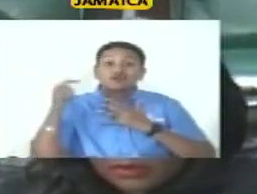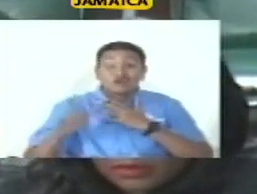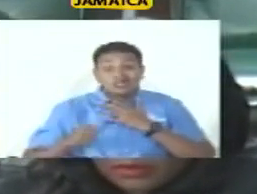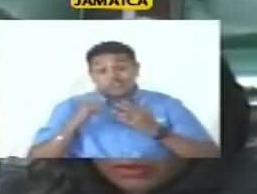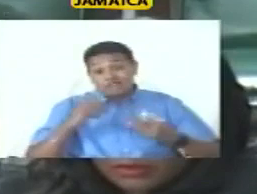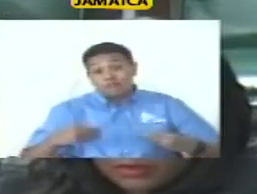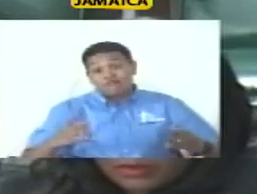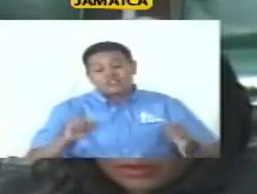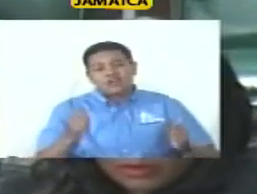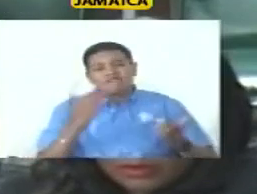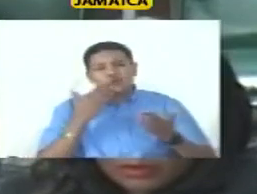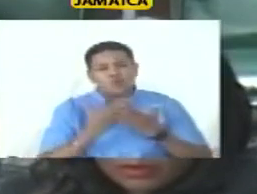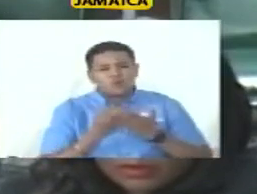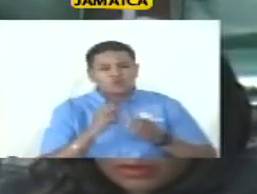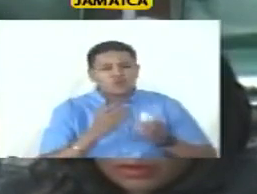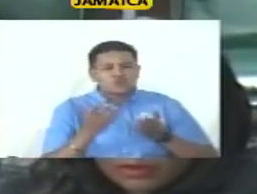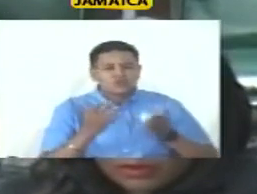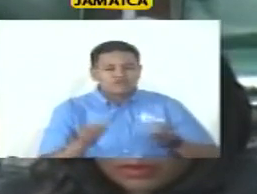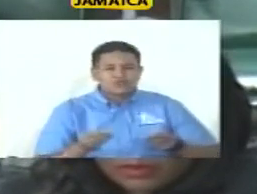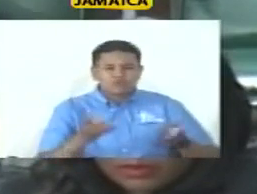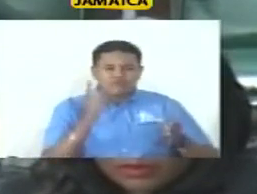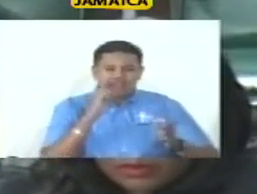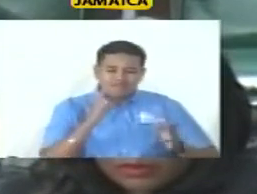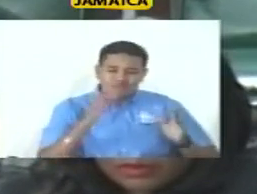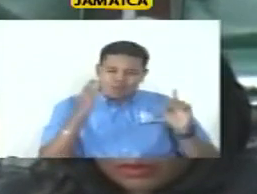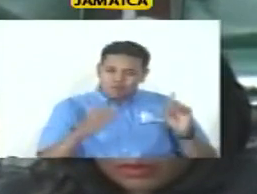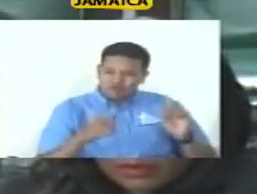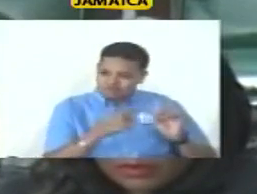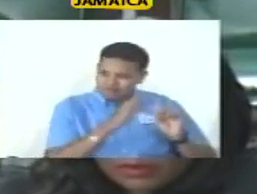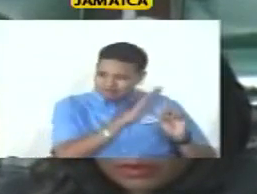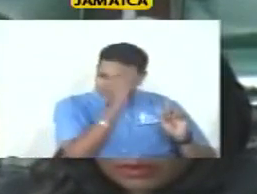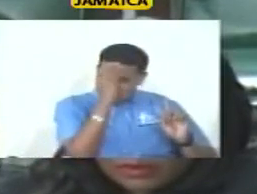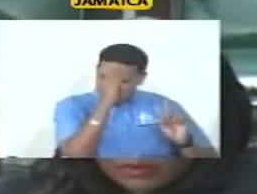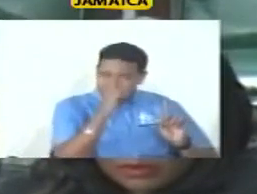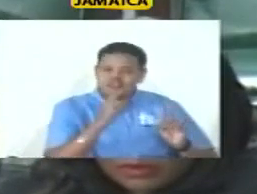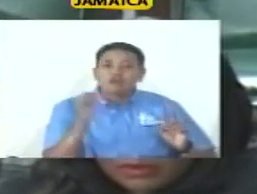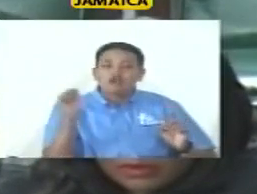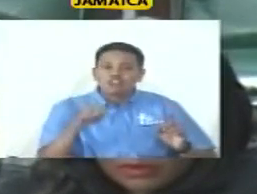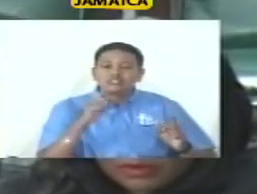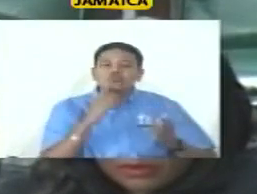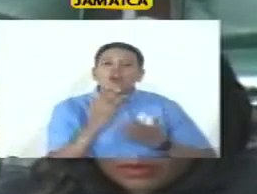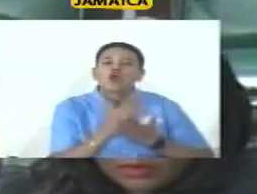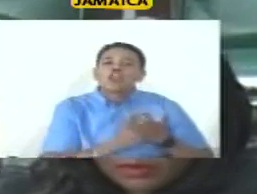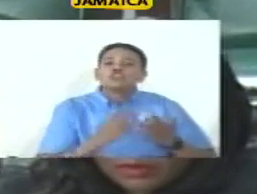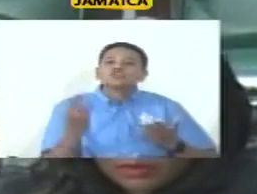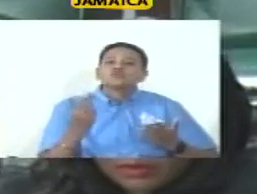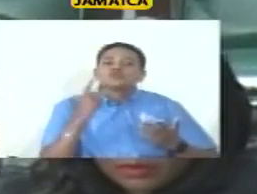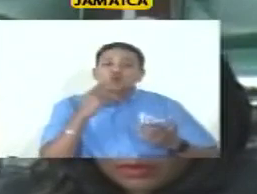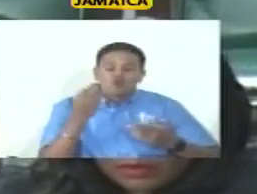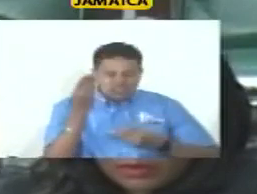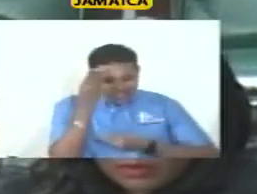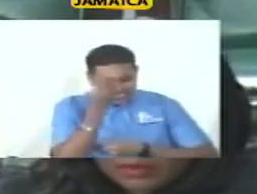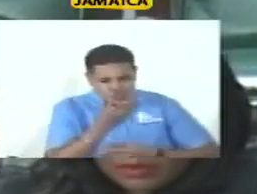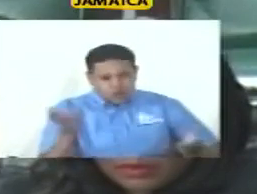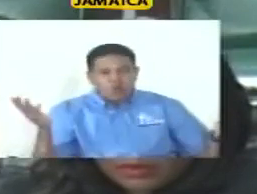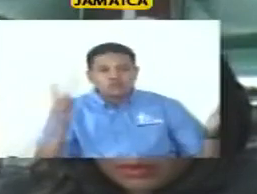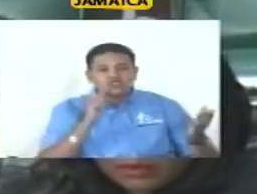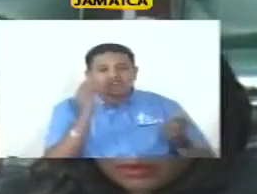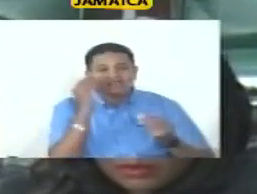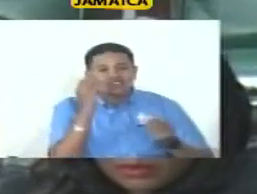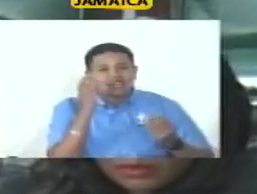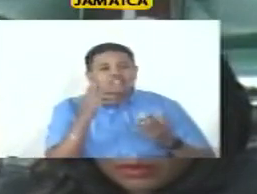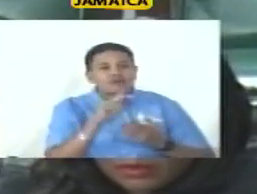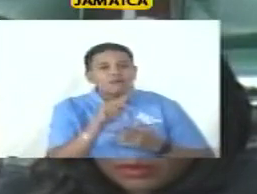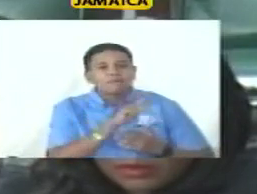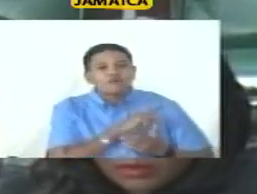or service to the data subject to consent to the collection, use, or disclosure of the data of the data subject's personal